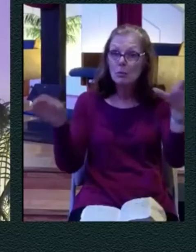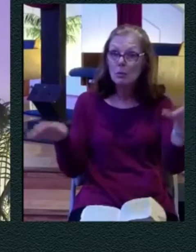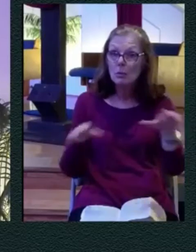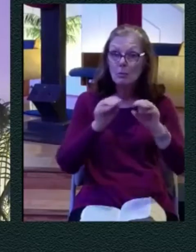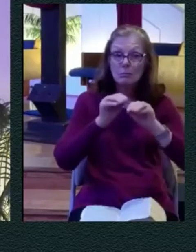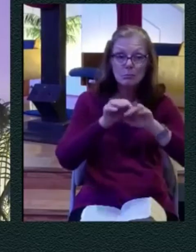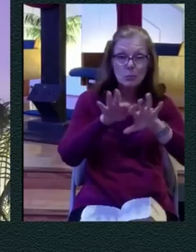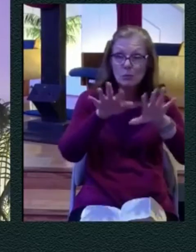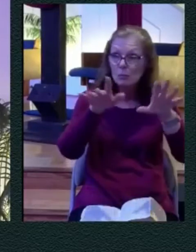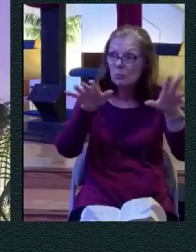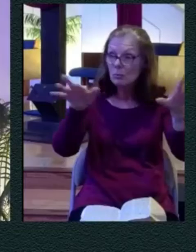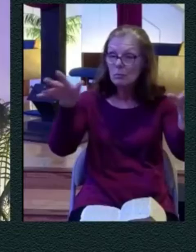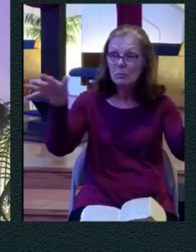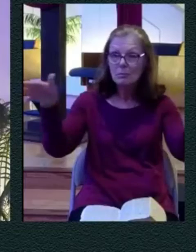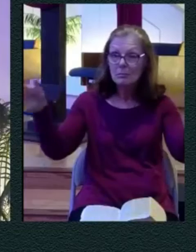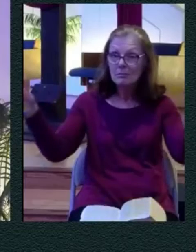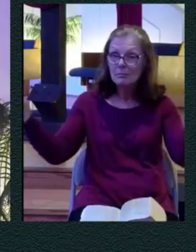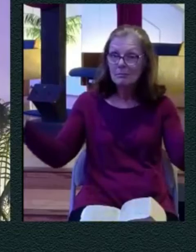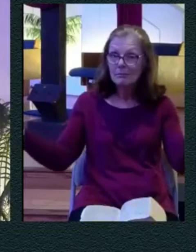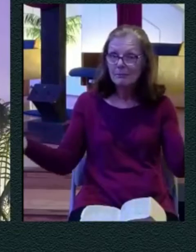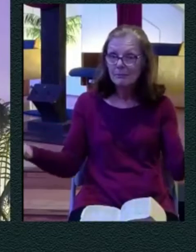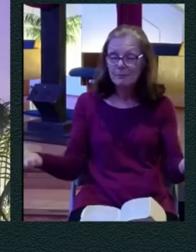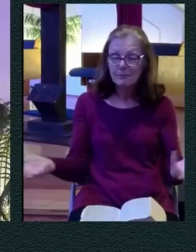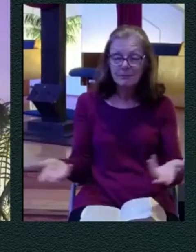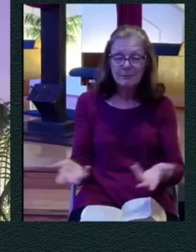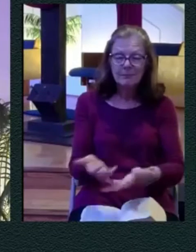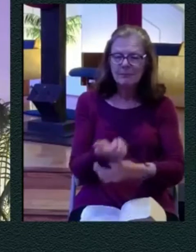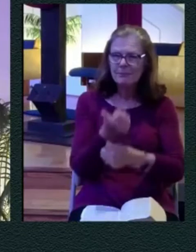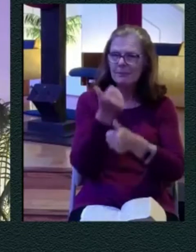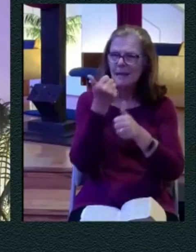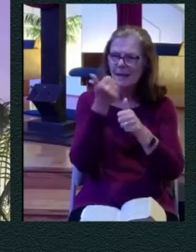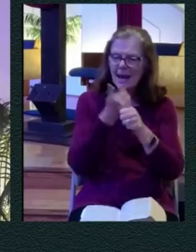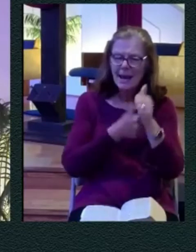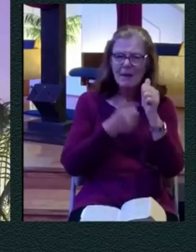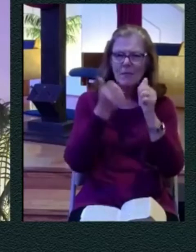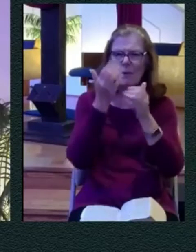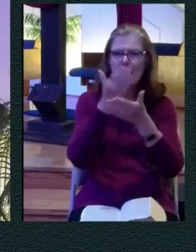Constantly moving in every quarter of this globe,